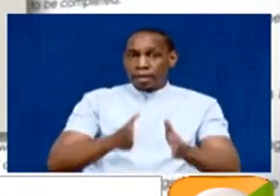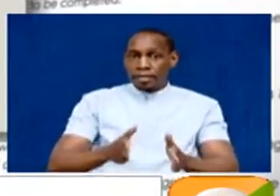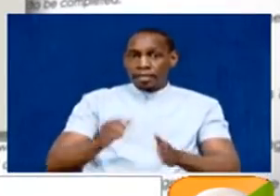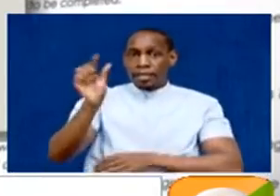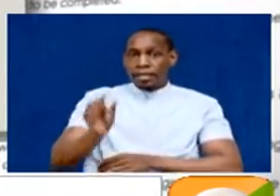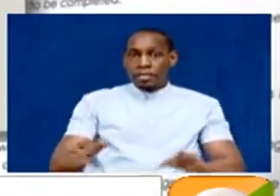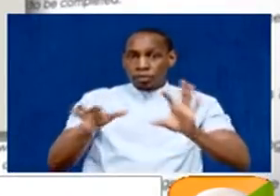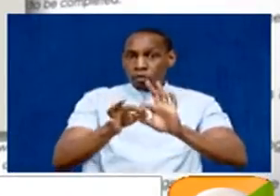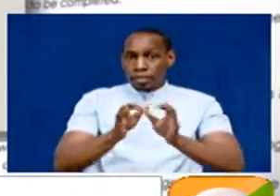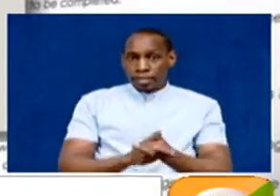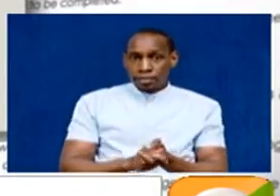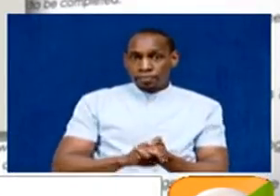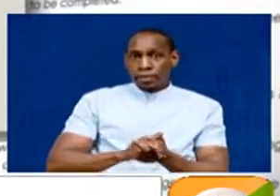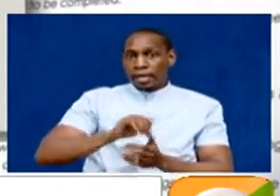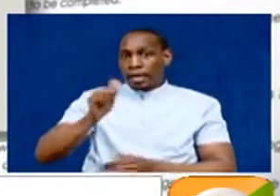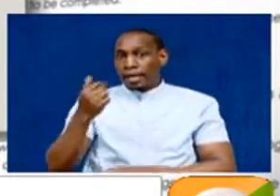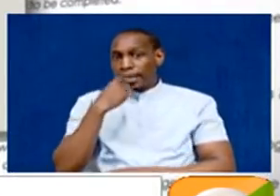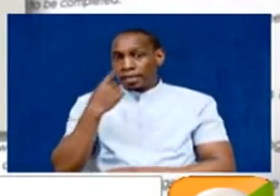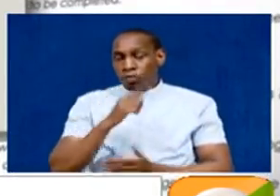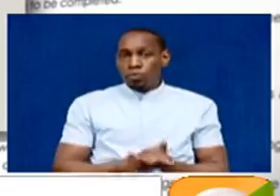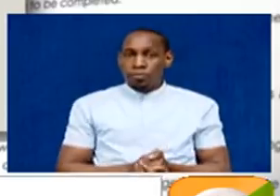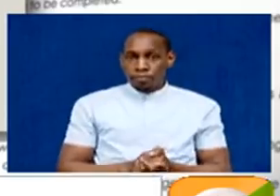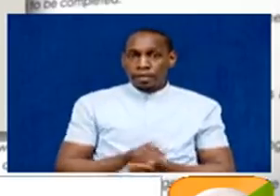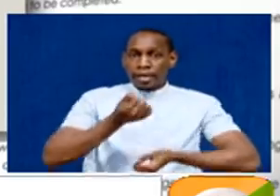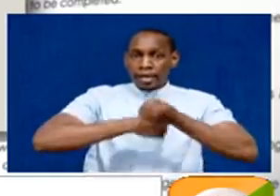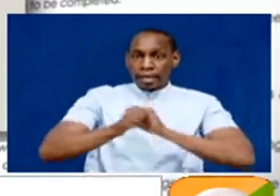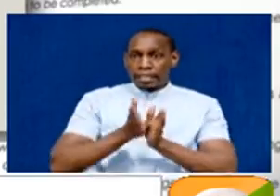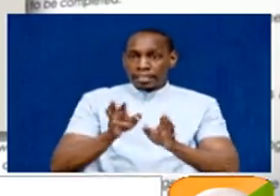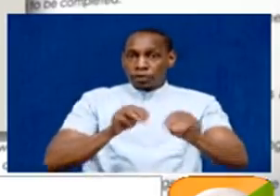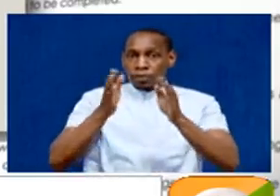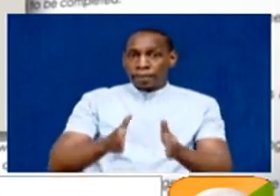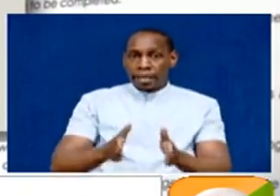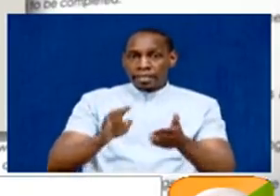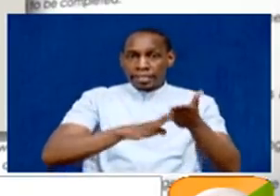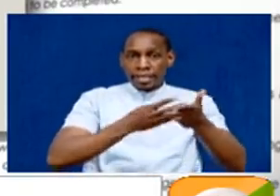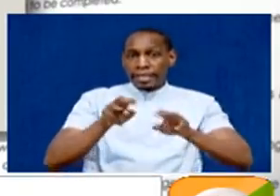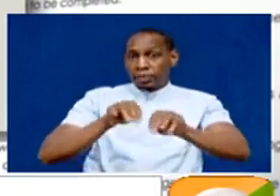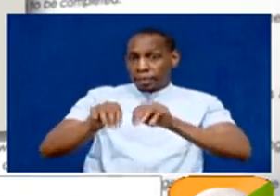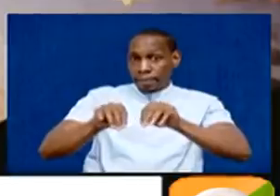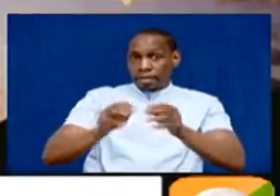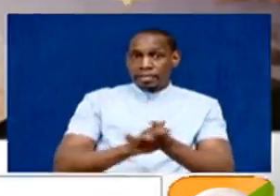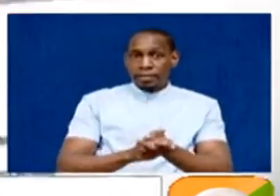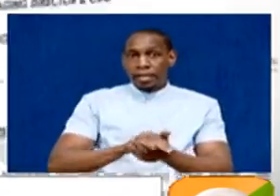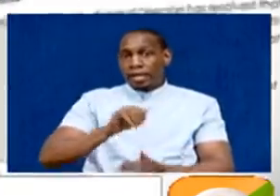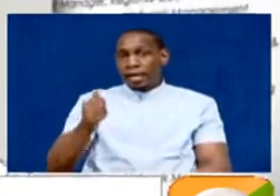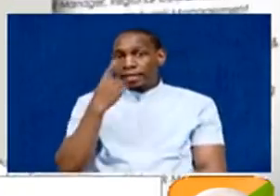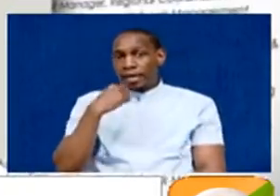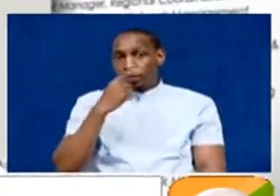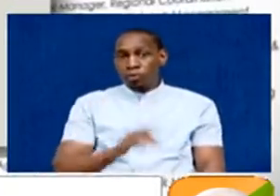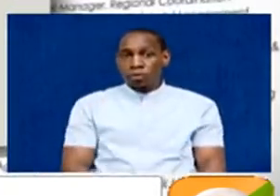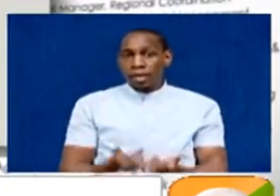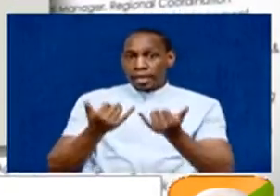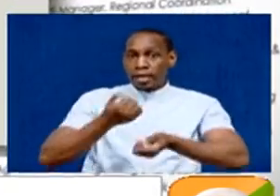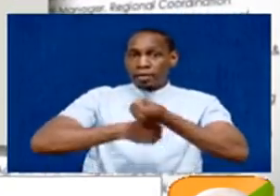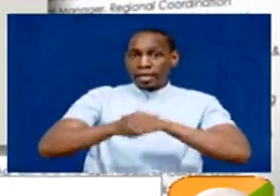for Regional Coordination. Engineer Rafael Ndolo, the Acting General Manager, Network Management. Titus Kitavi is